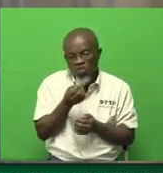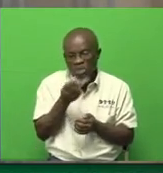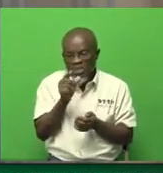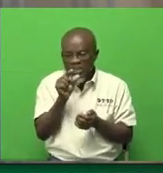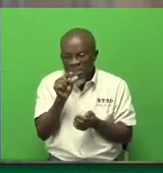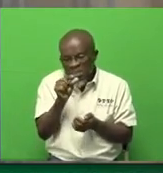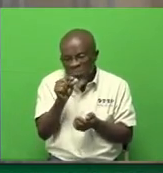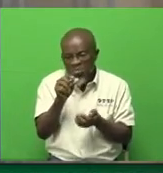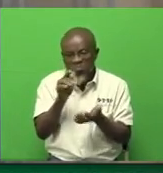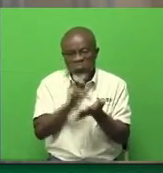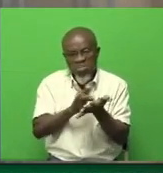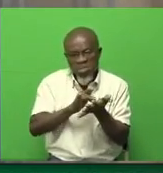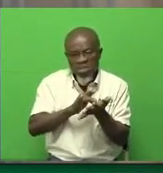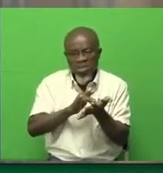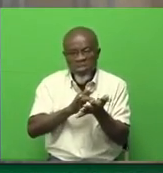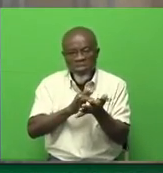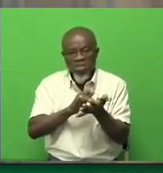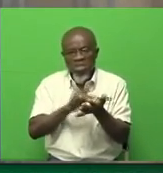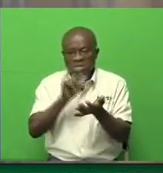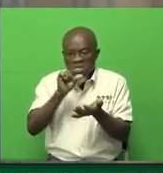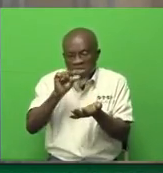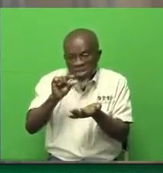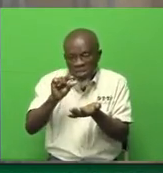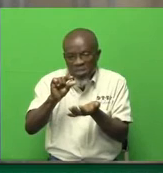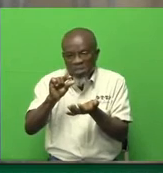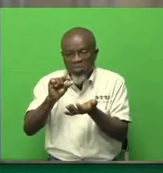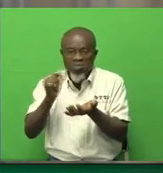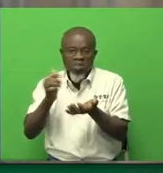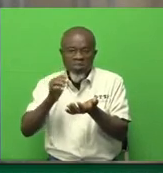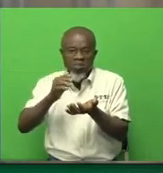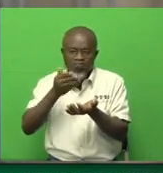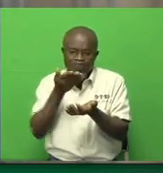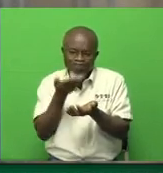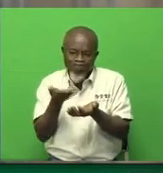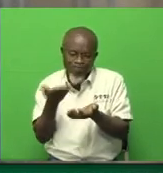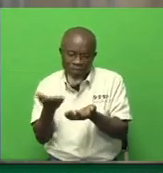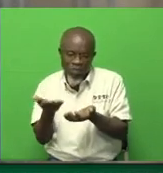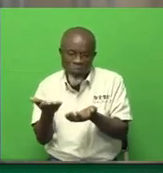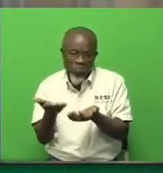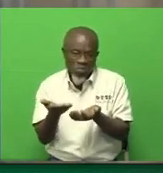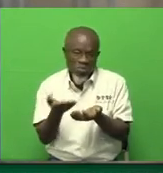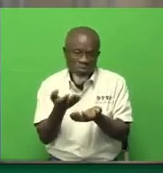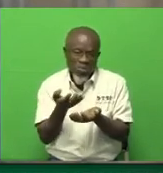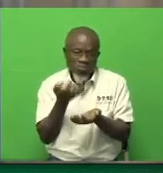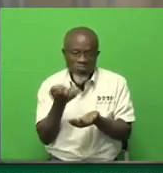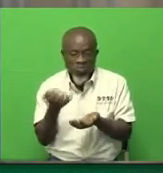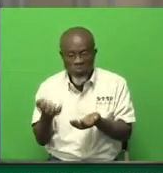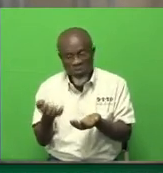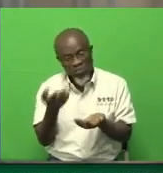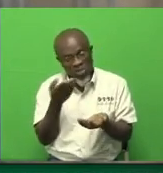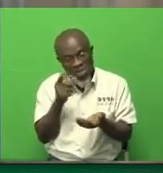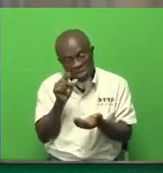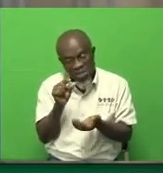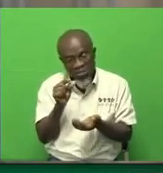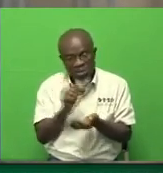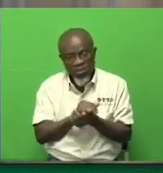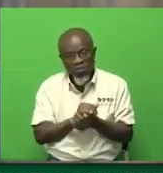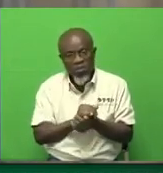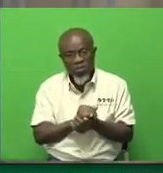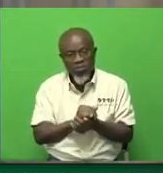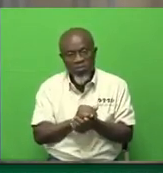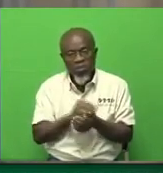medical and surgical supplies for major operative procedures are not available there are thousands of delayed